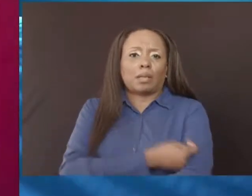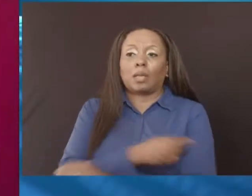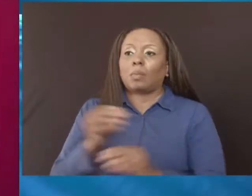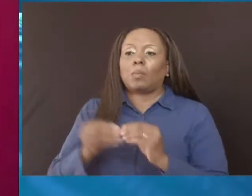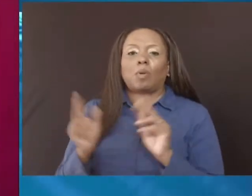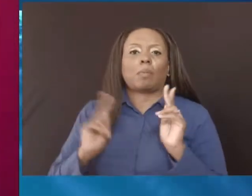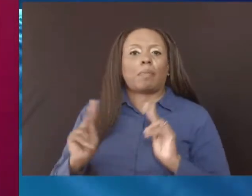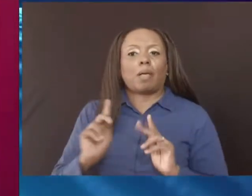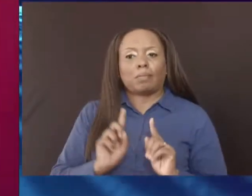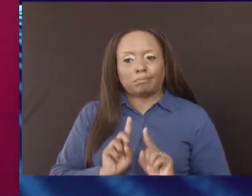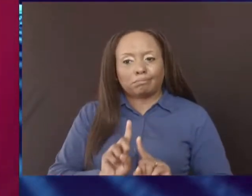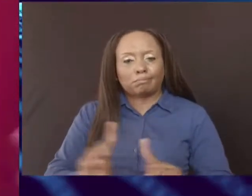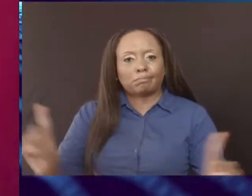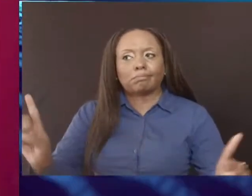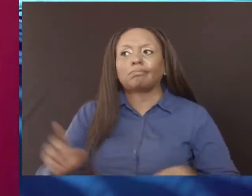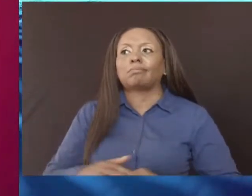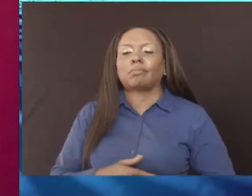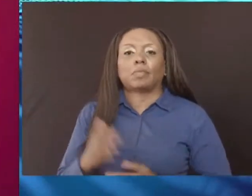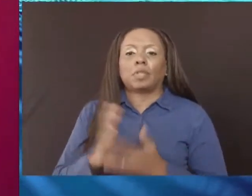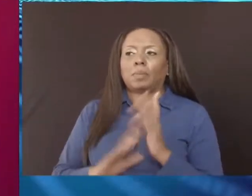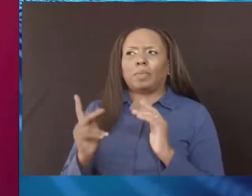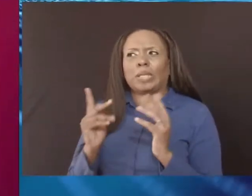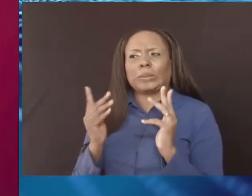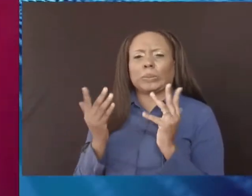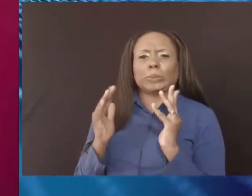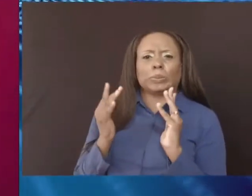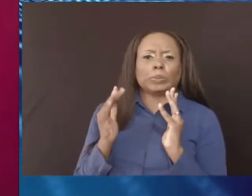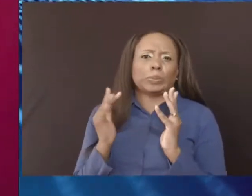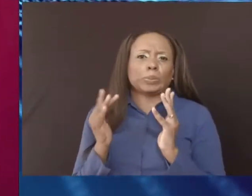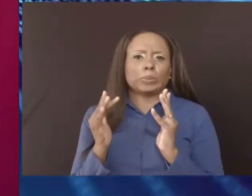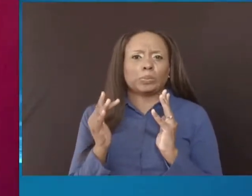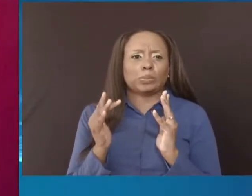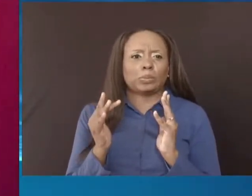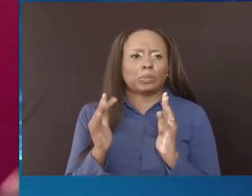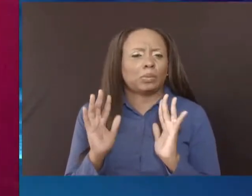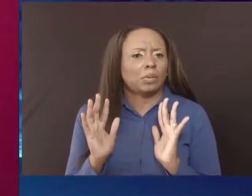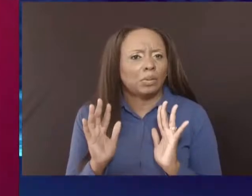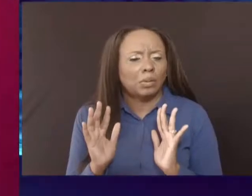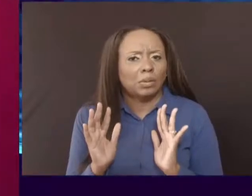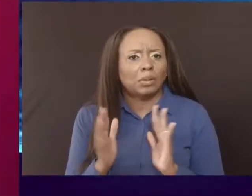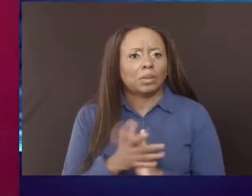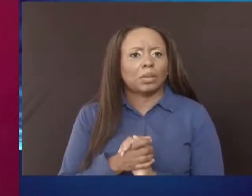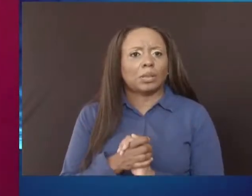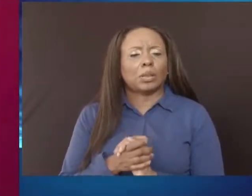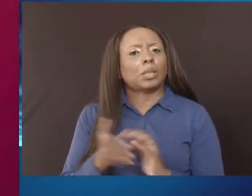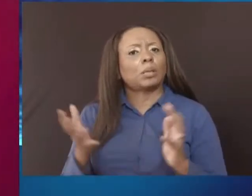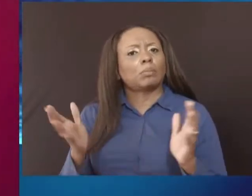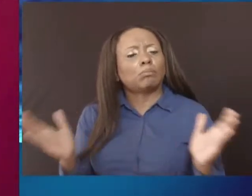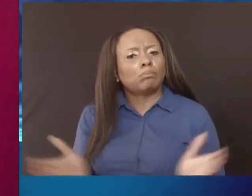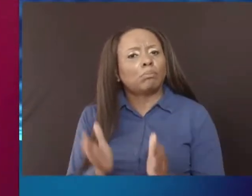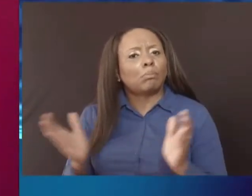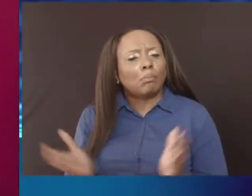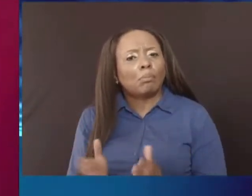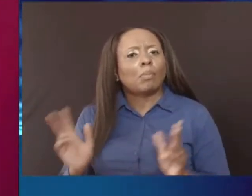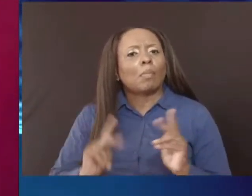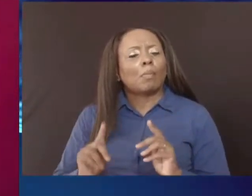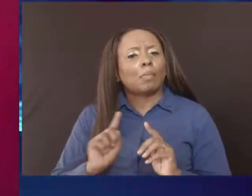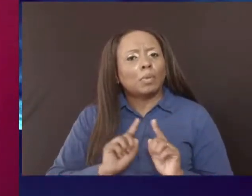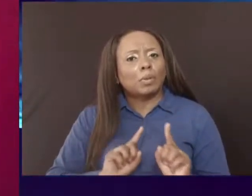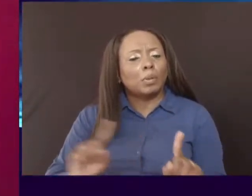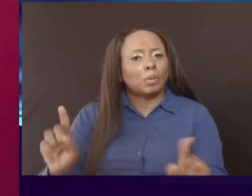getting vaccinated, even people who were hesitant and skeptical before. And we are encouraging that, and we want to continue to encourage